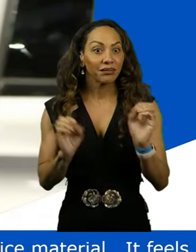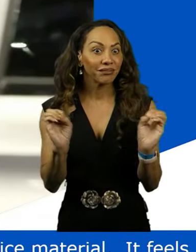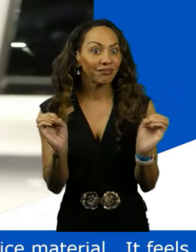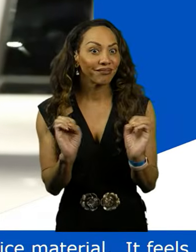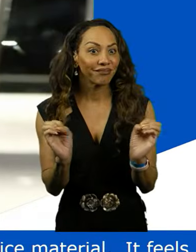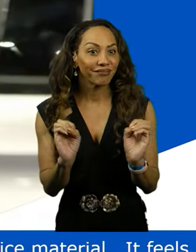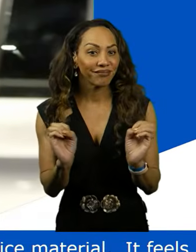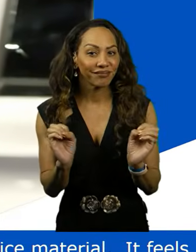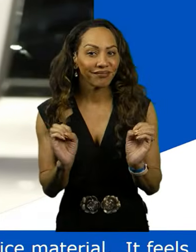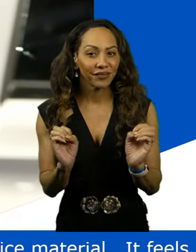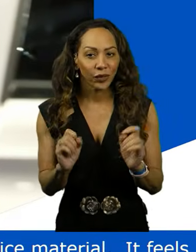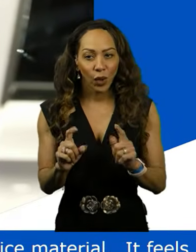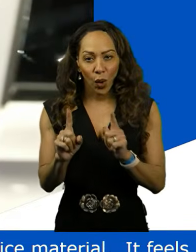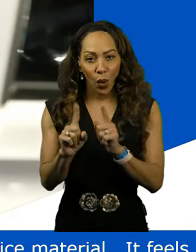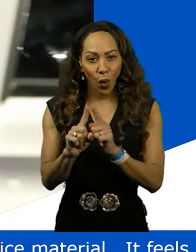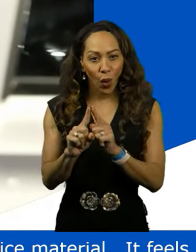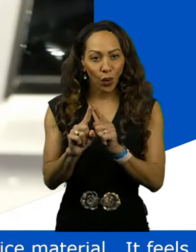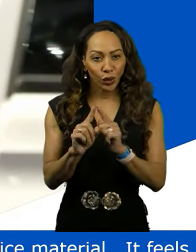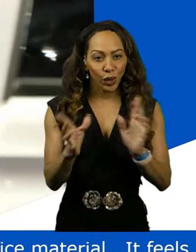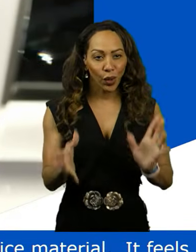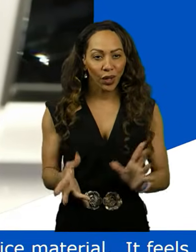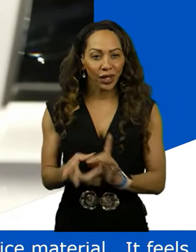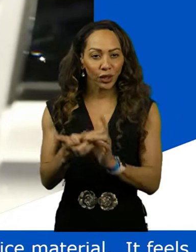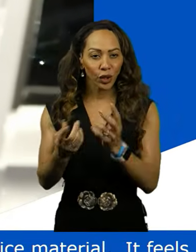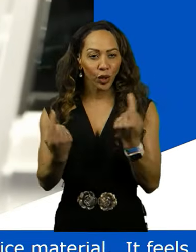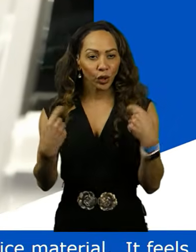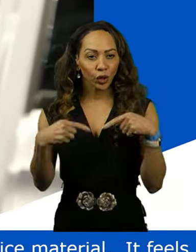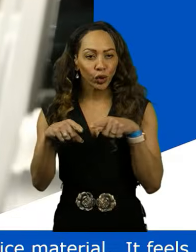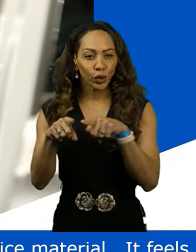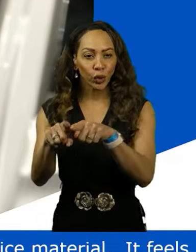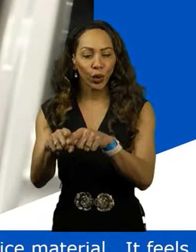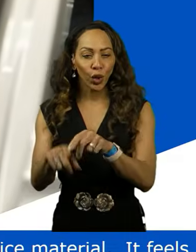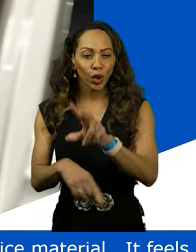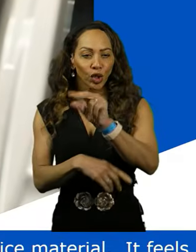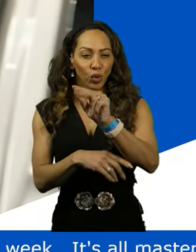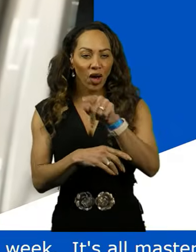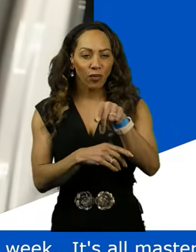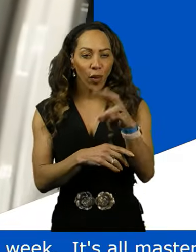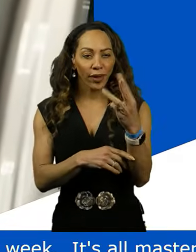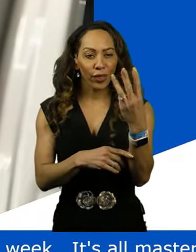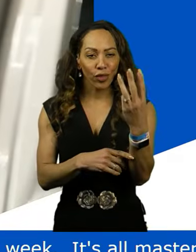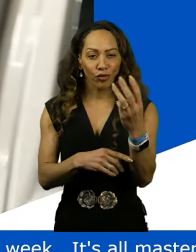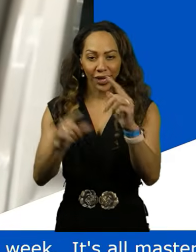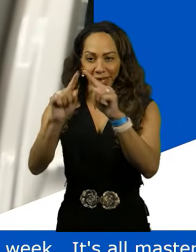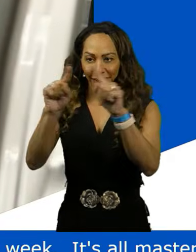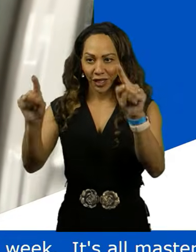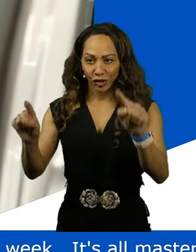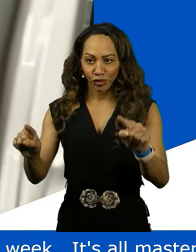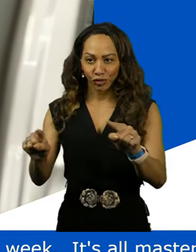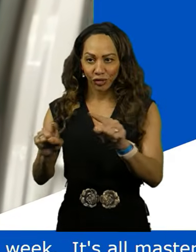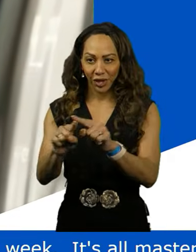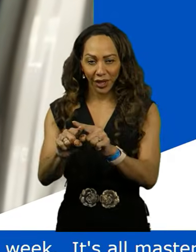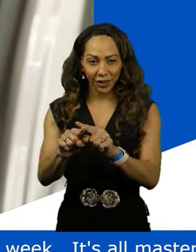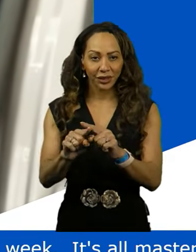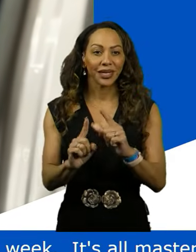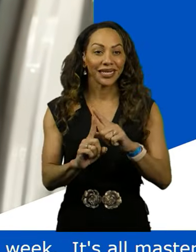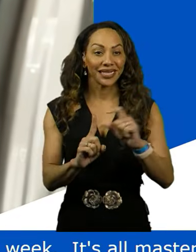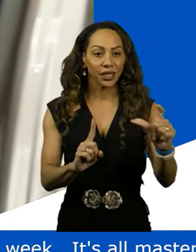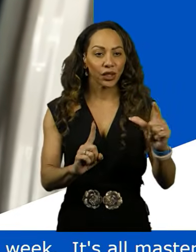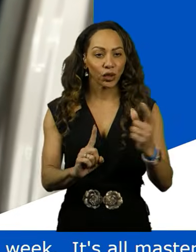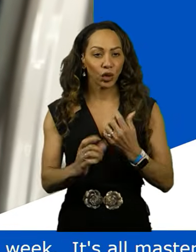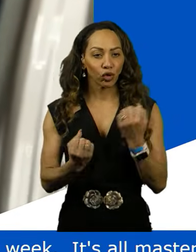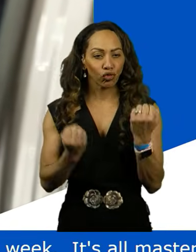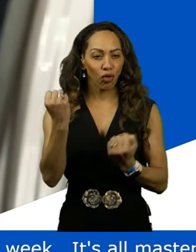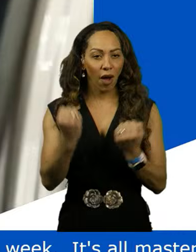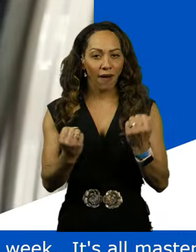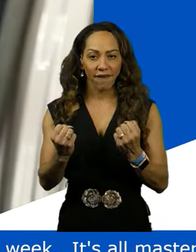And it's all masterminded through these dual 12.3 inch screens. You have a digital driver's display here and the 12.3 inch